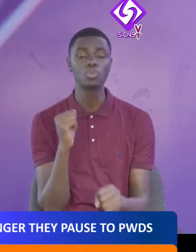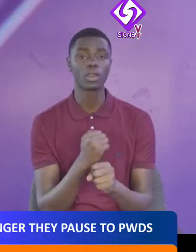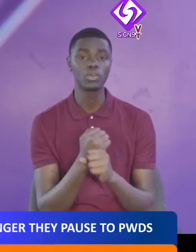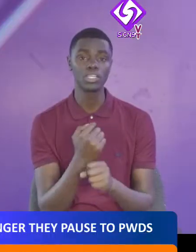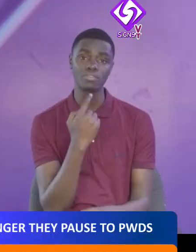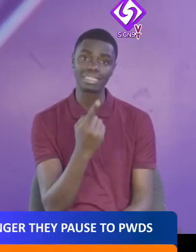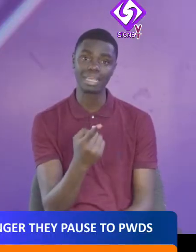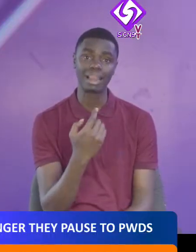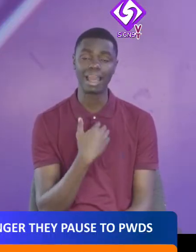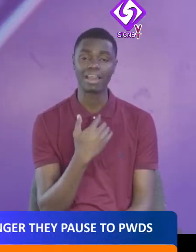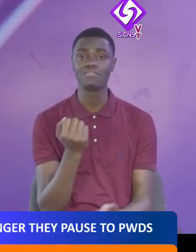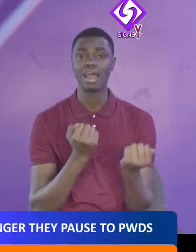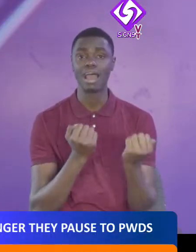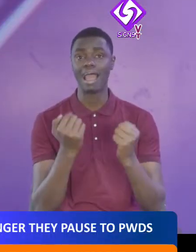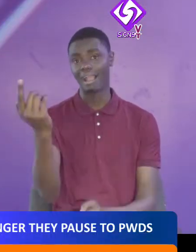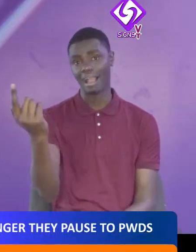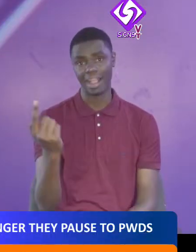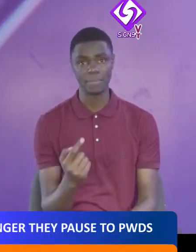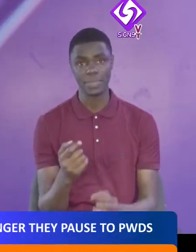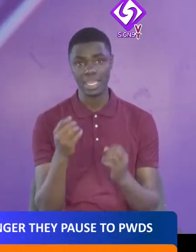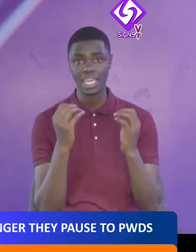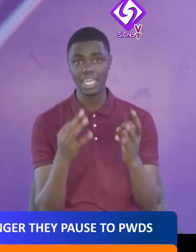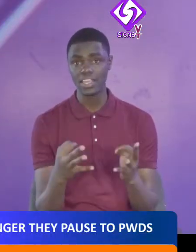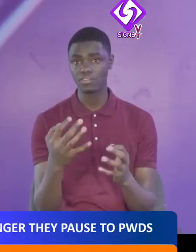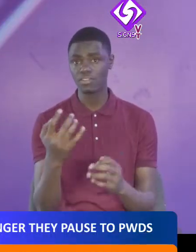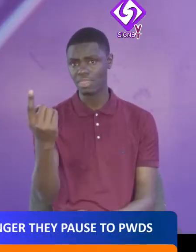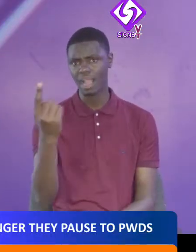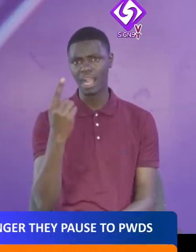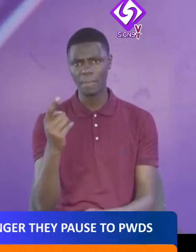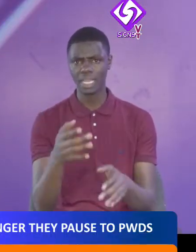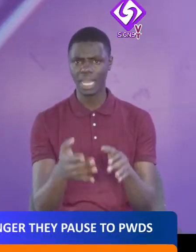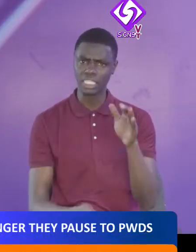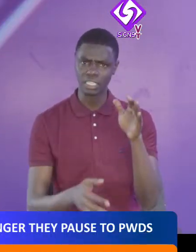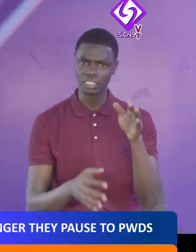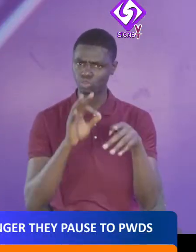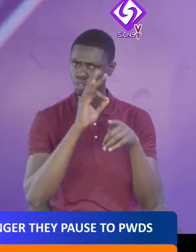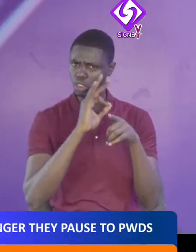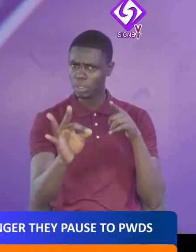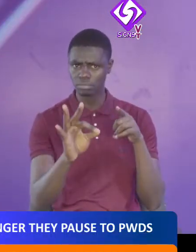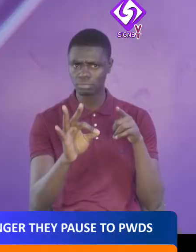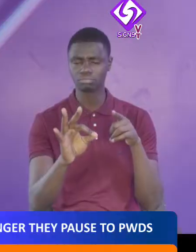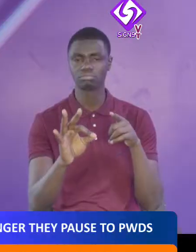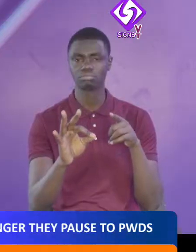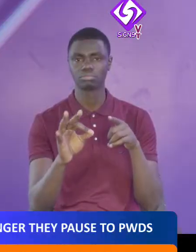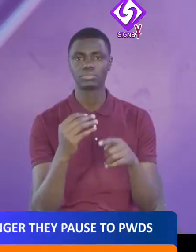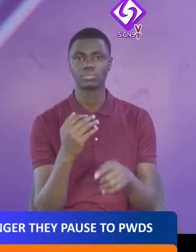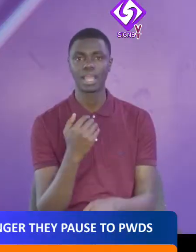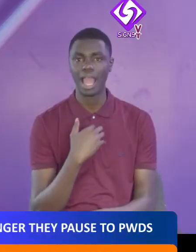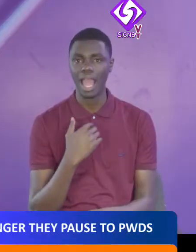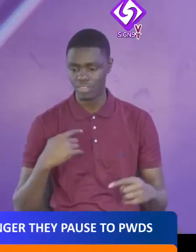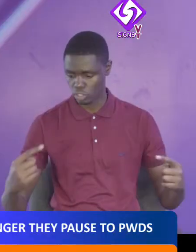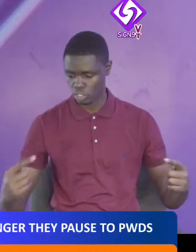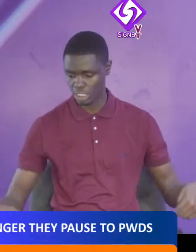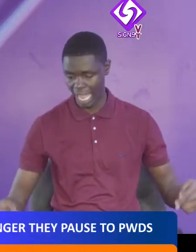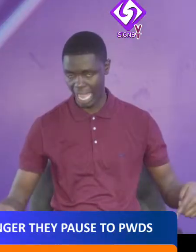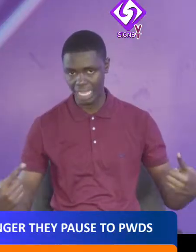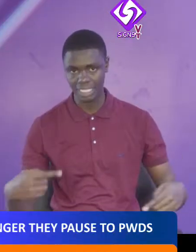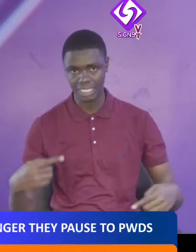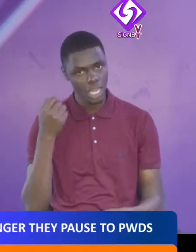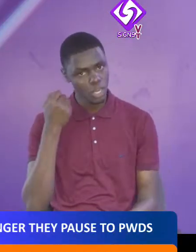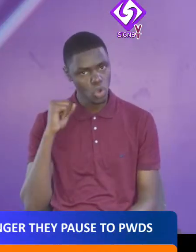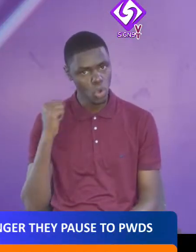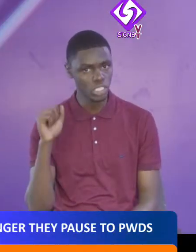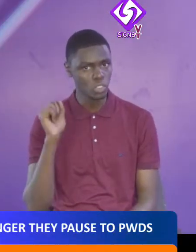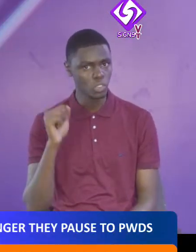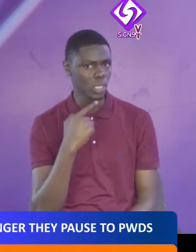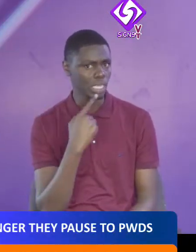there's a car coming. Not unless they're coming at a very high speed, because when they're coming at a very high speed, there's the noise, tire noise, the tire noise. You might be able to